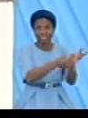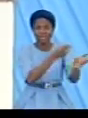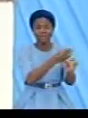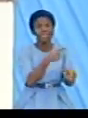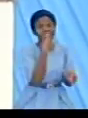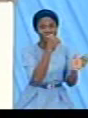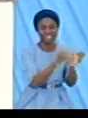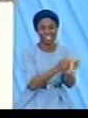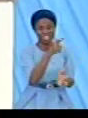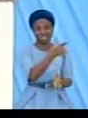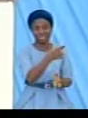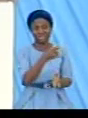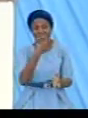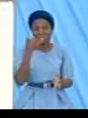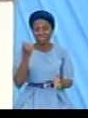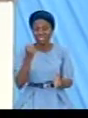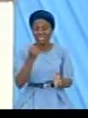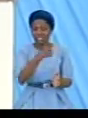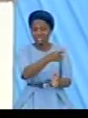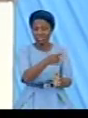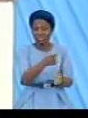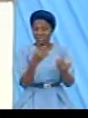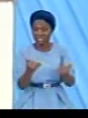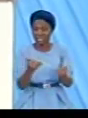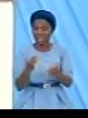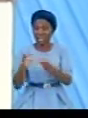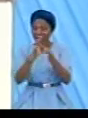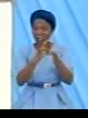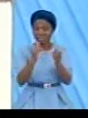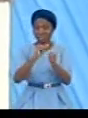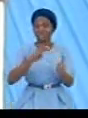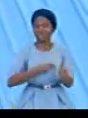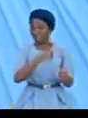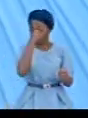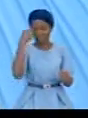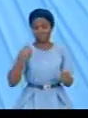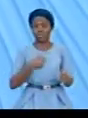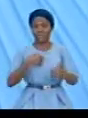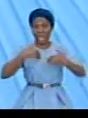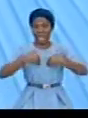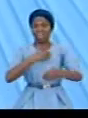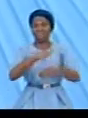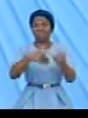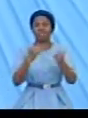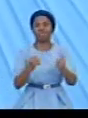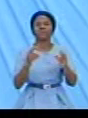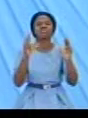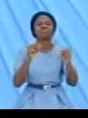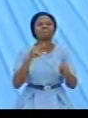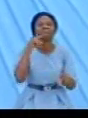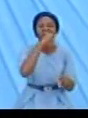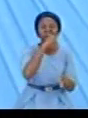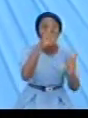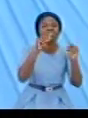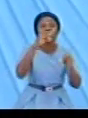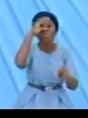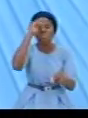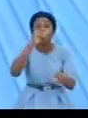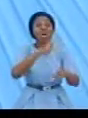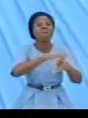better cooperate. We have all the power. That's a lie. No man on earth has all the